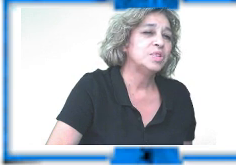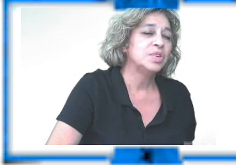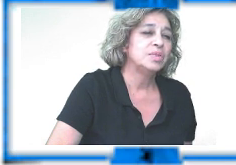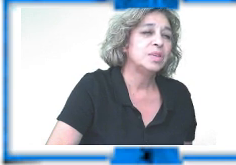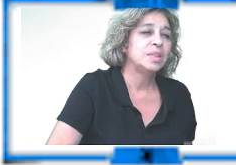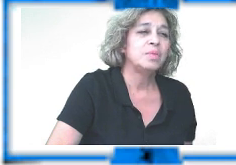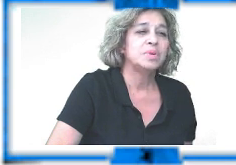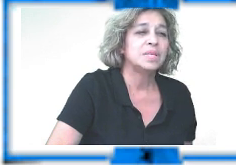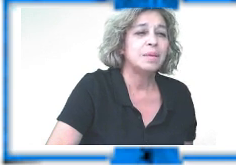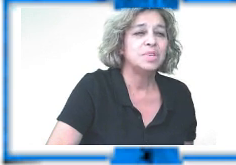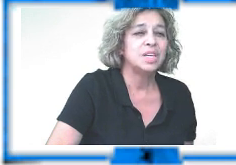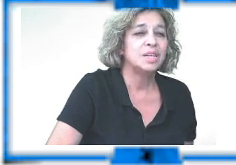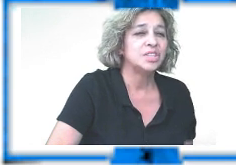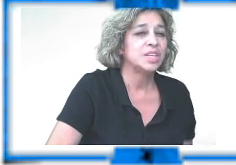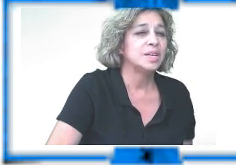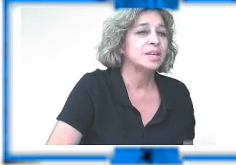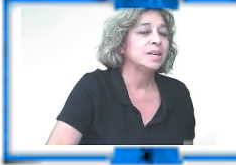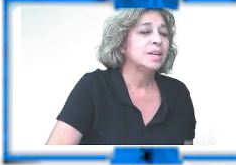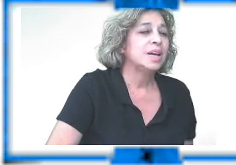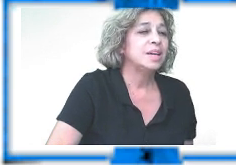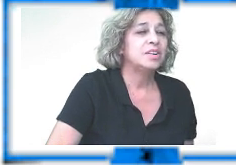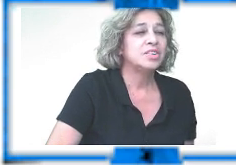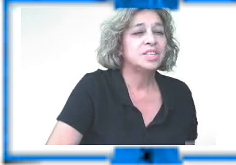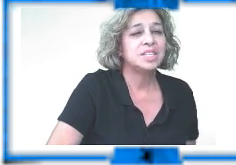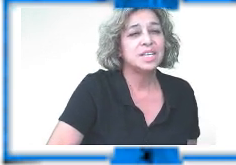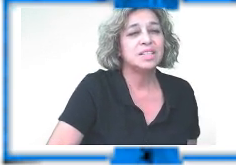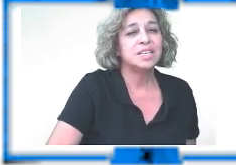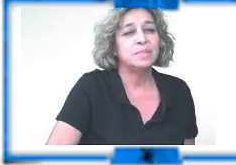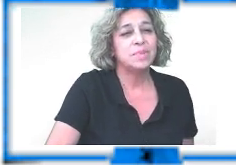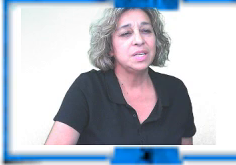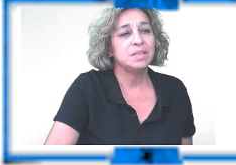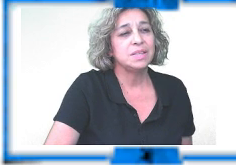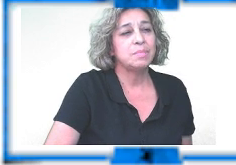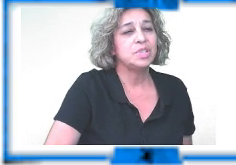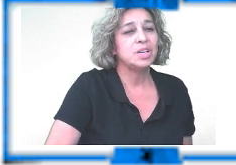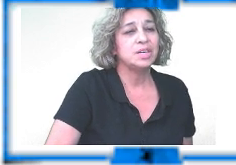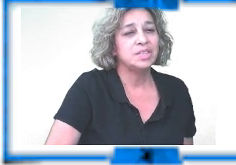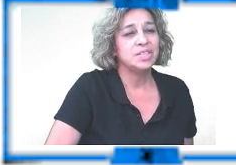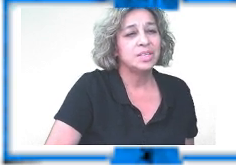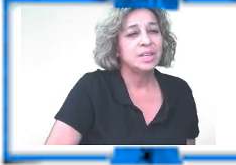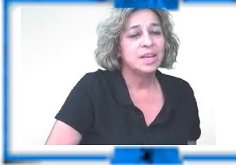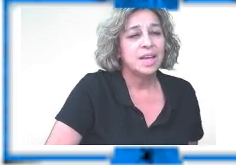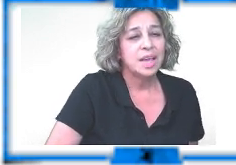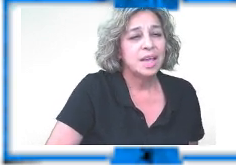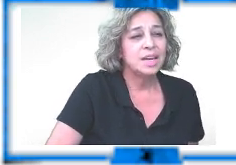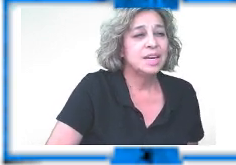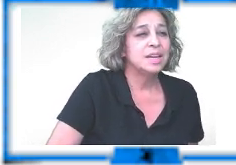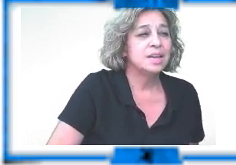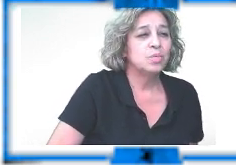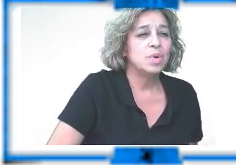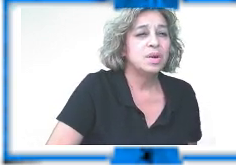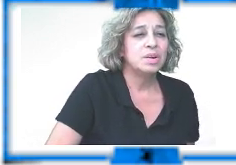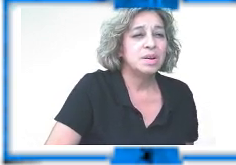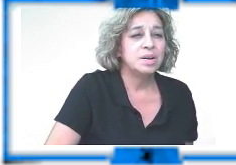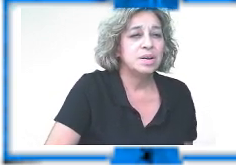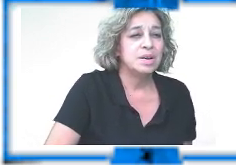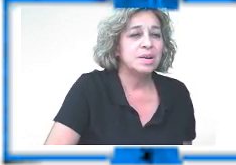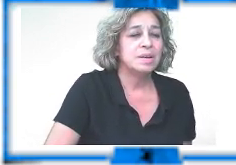So I'm sure that they were sabotaging and are still attempting to sabotage. And